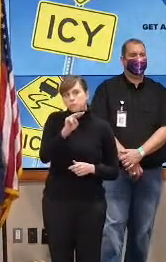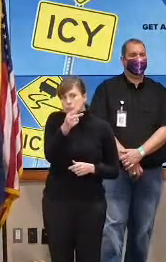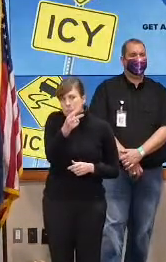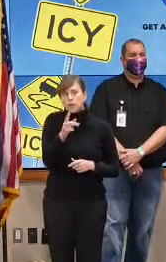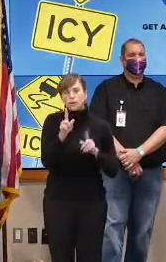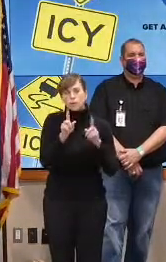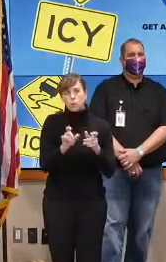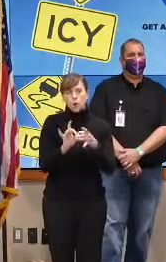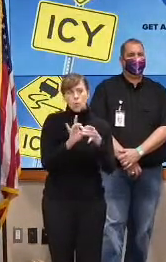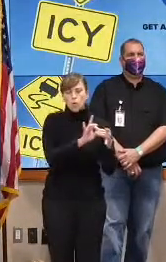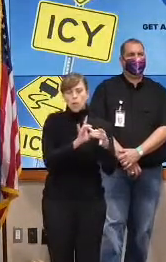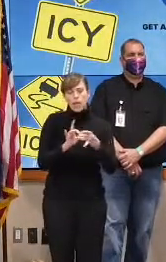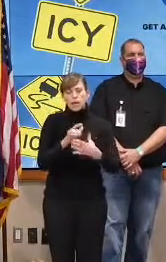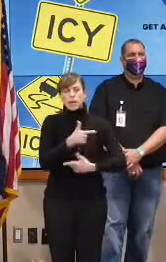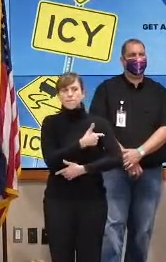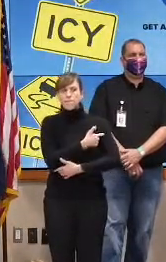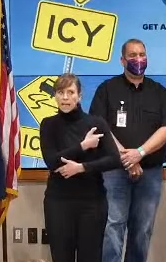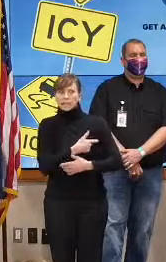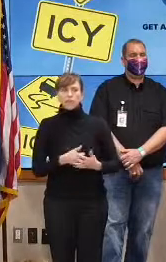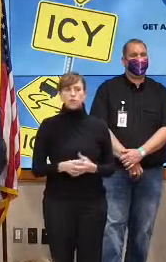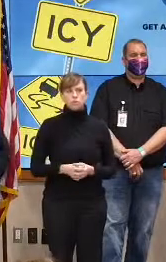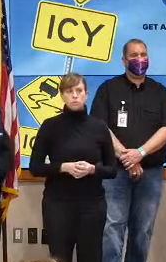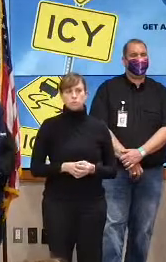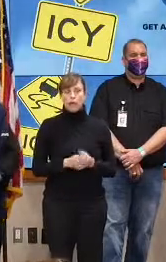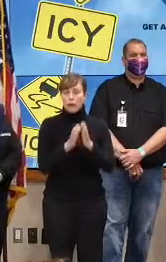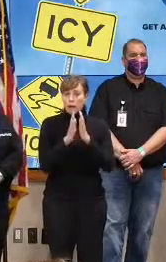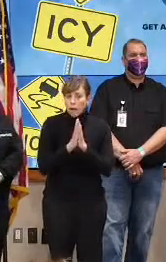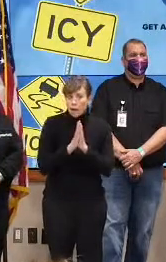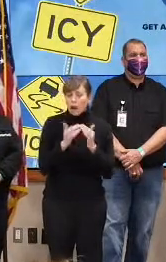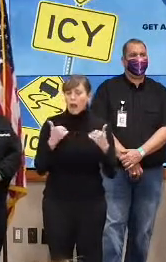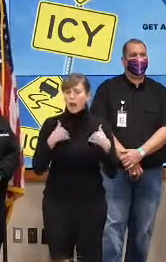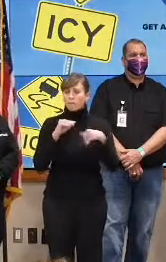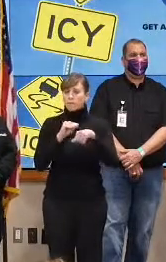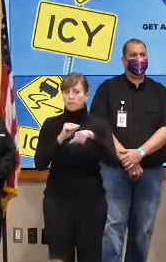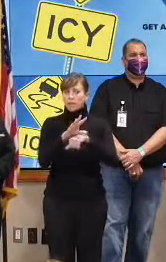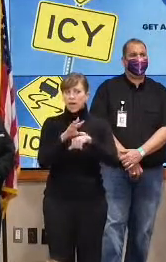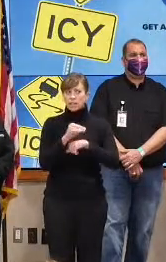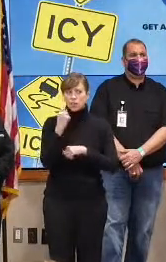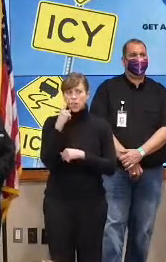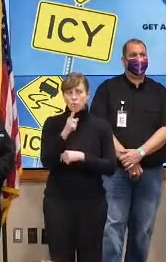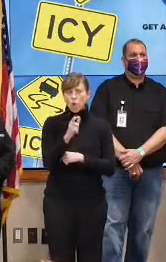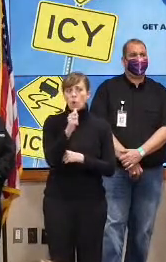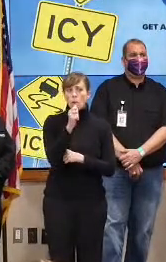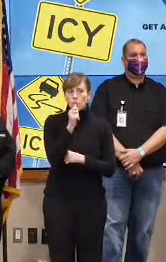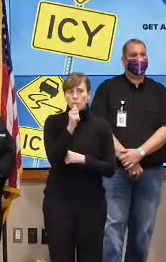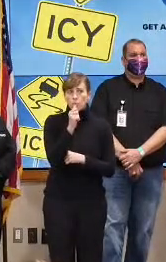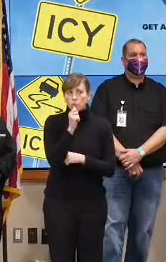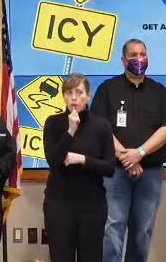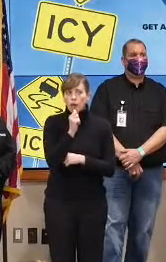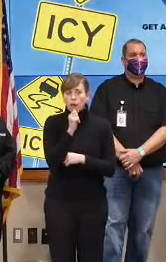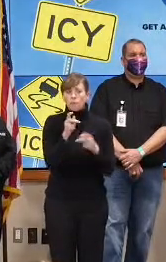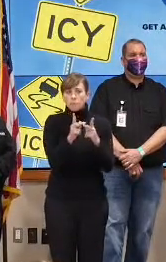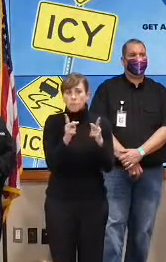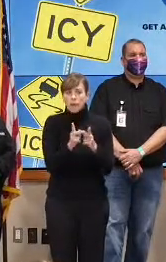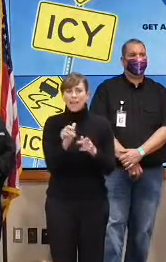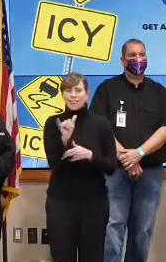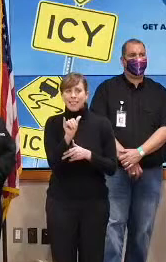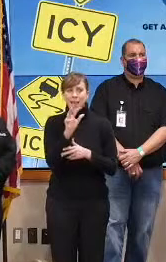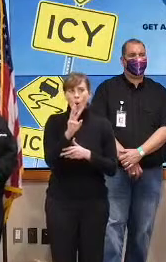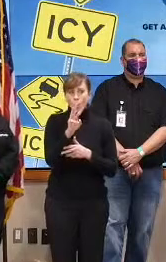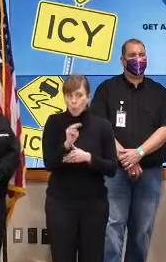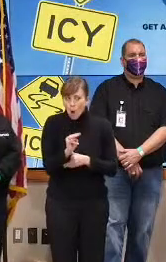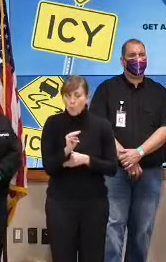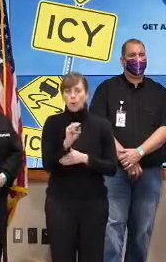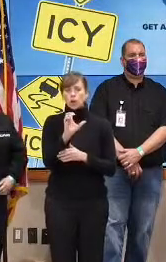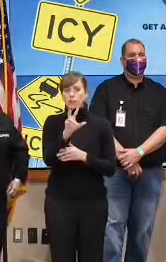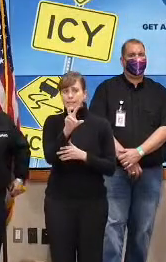is related to vaccinations. They asking, do you have any advice for private, like Walmart, CVS hospitals, or hospitals in